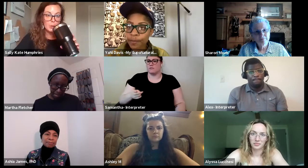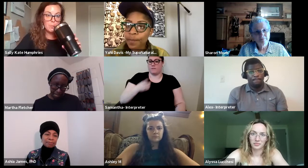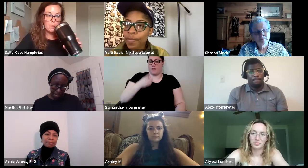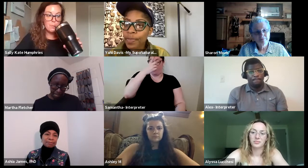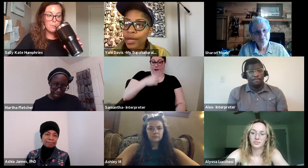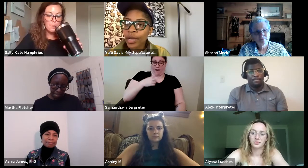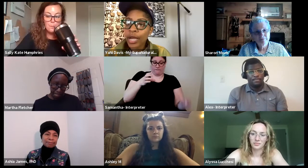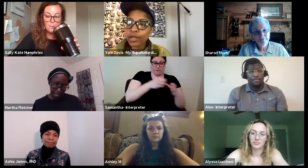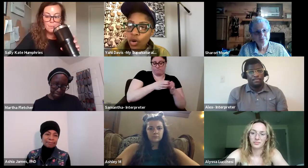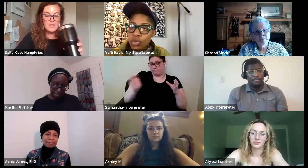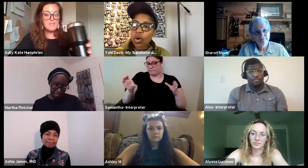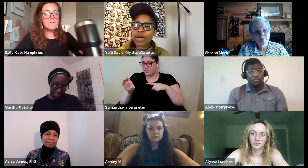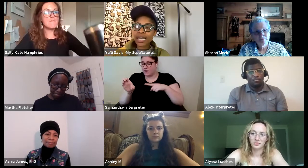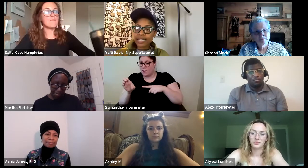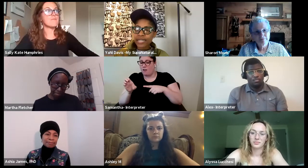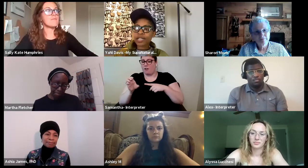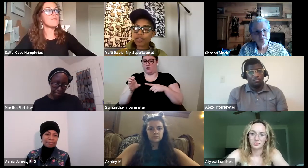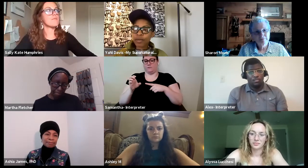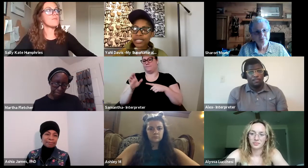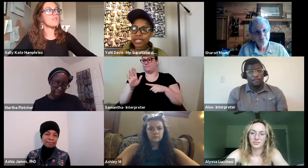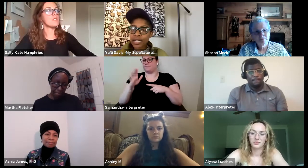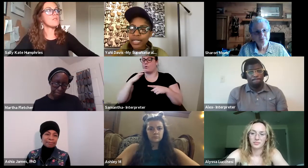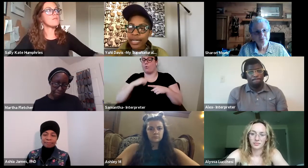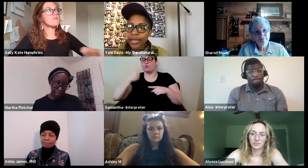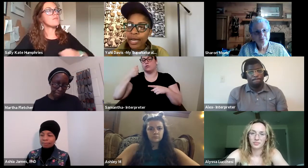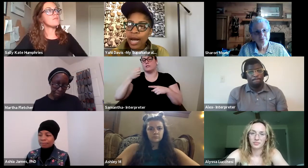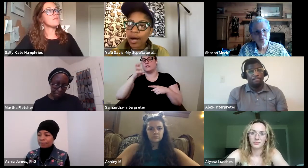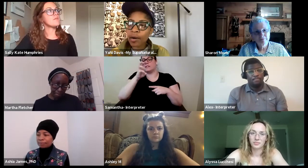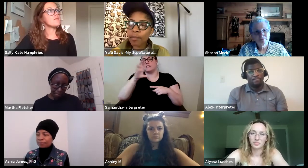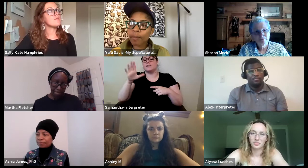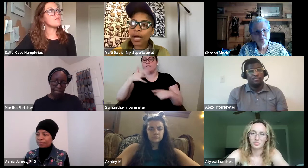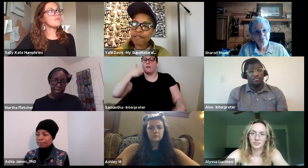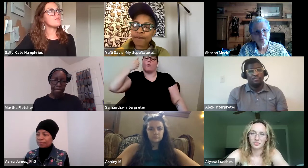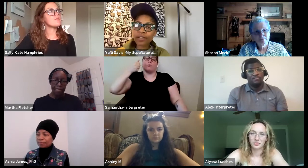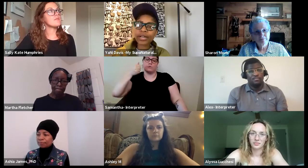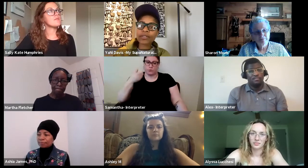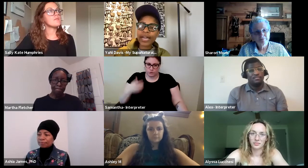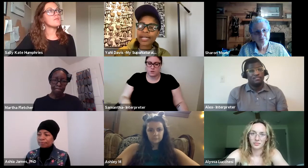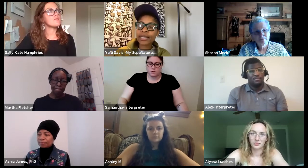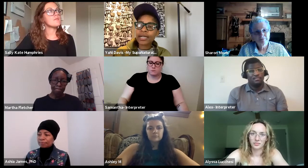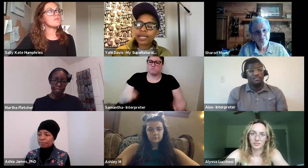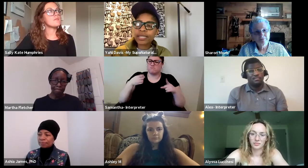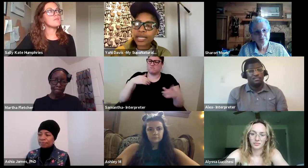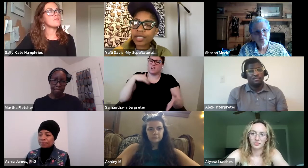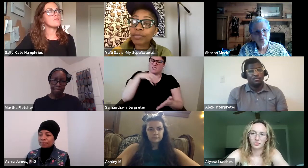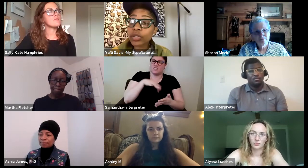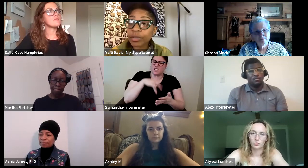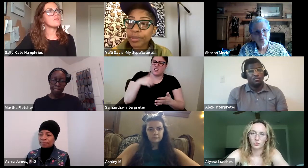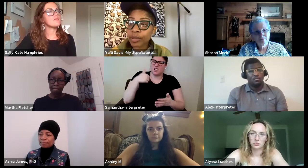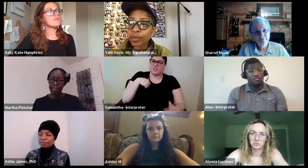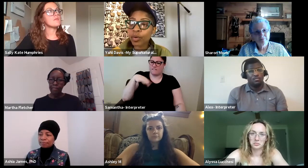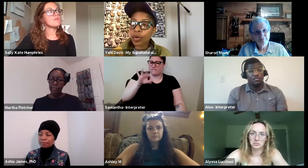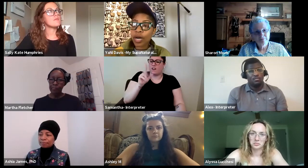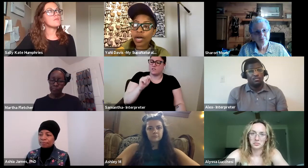older. And also, as I did some of my studying, I found out that 6